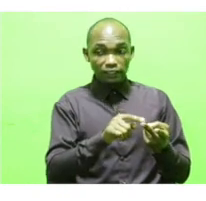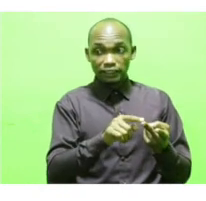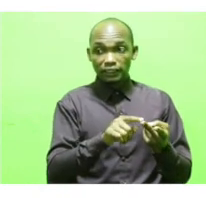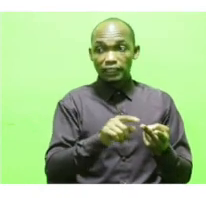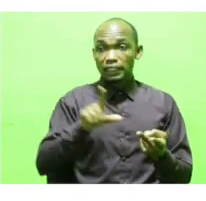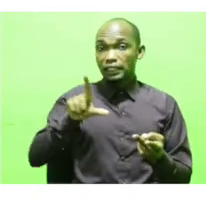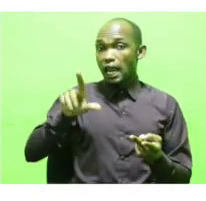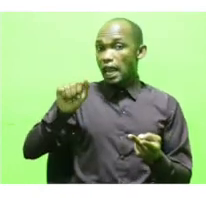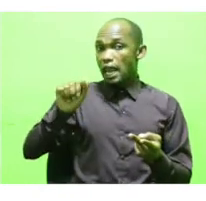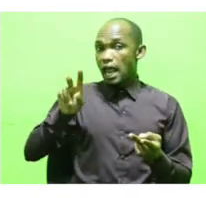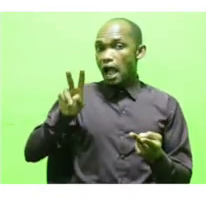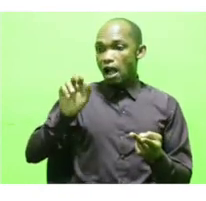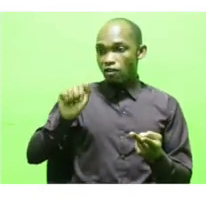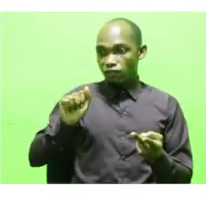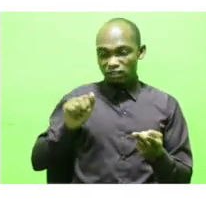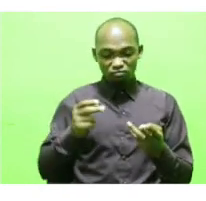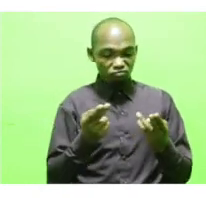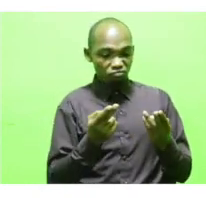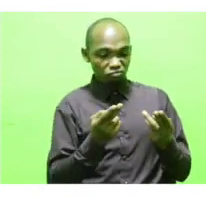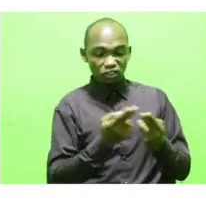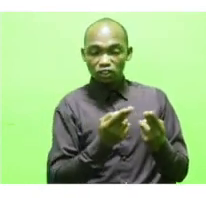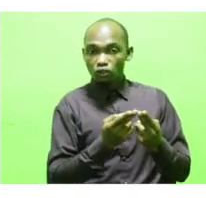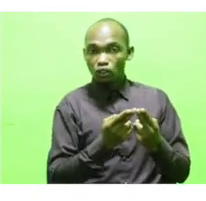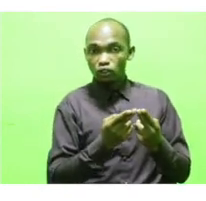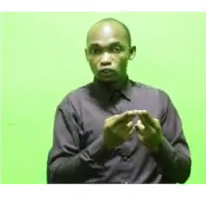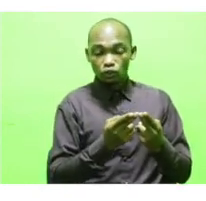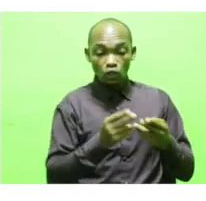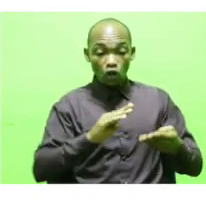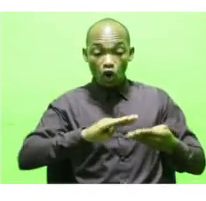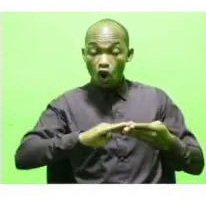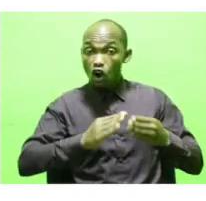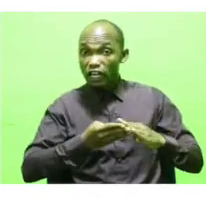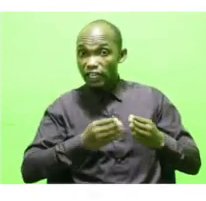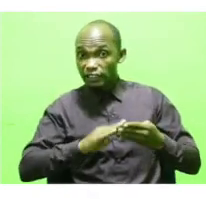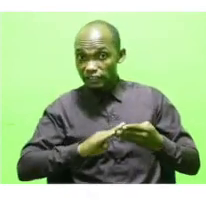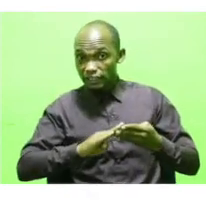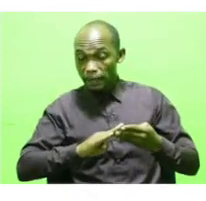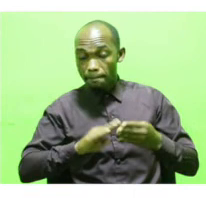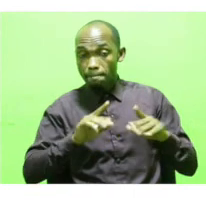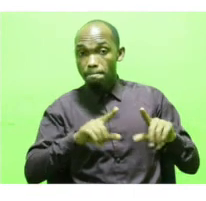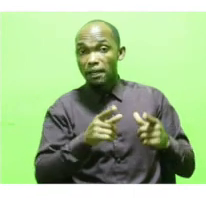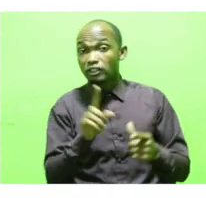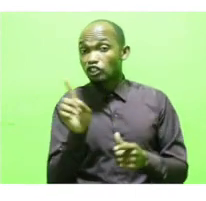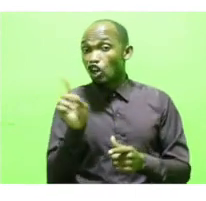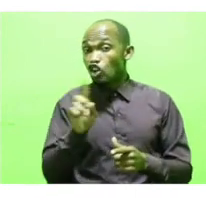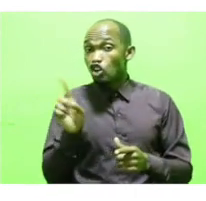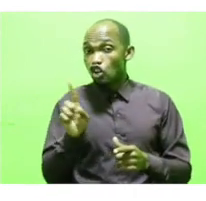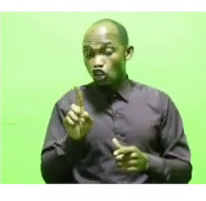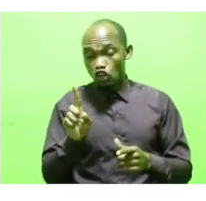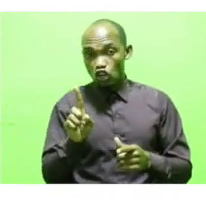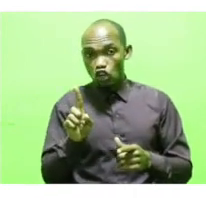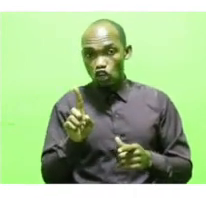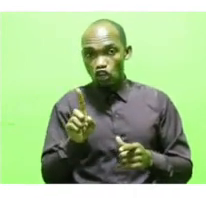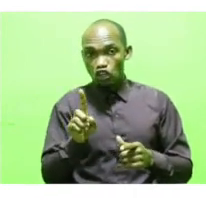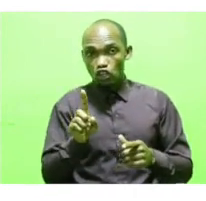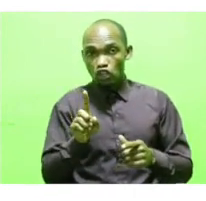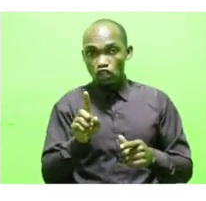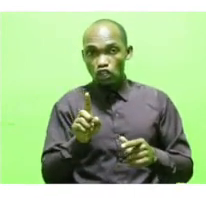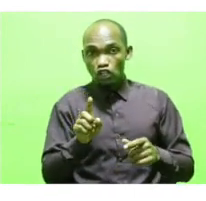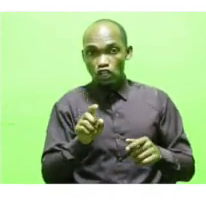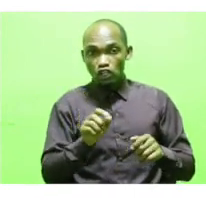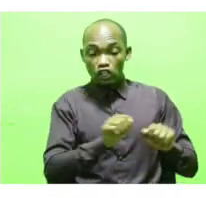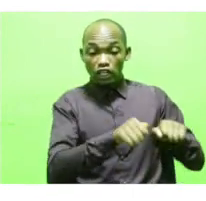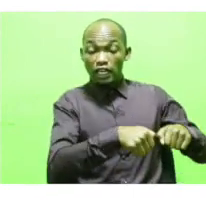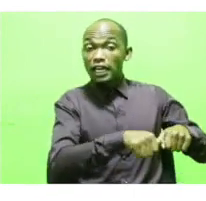The larva is a worm-like organism which most of the time has no legs and is different